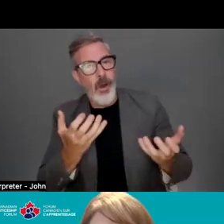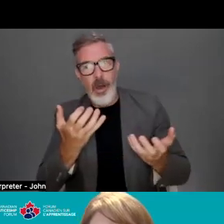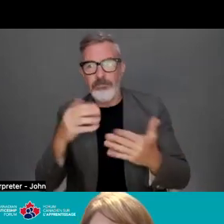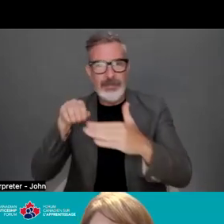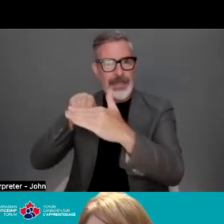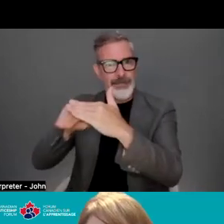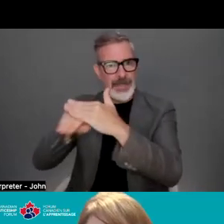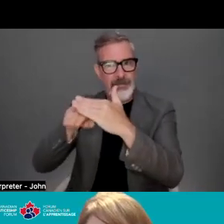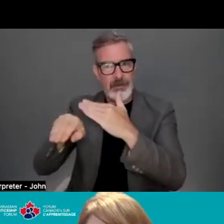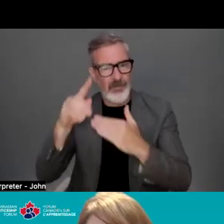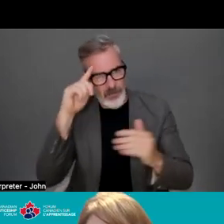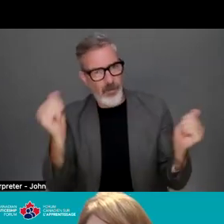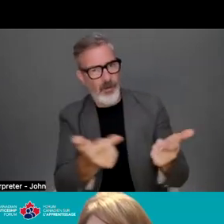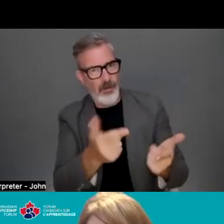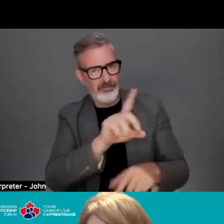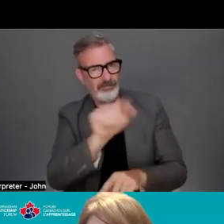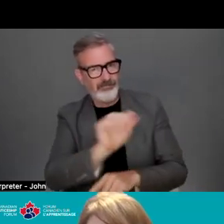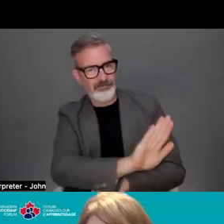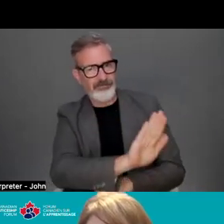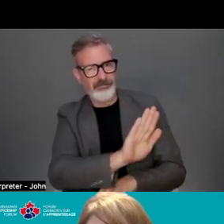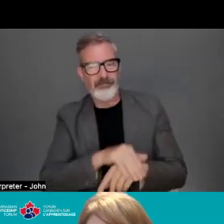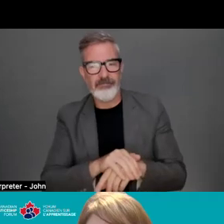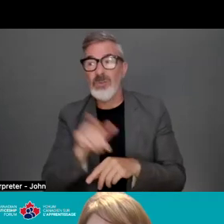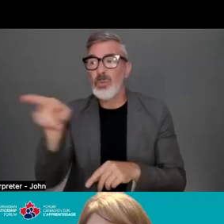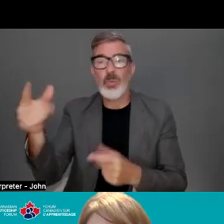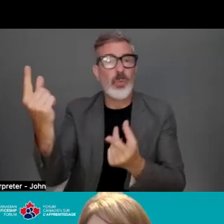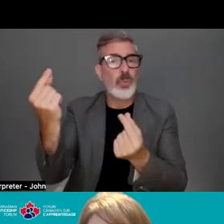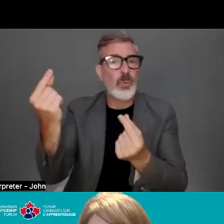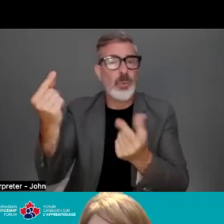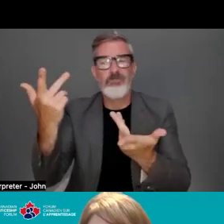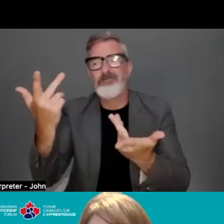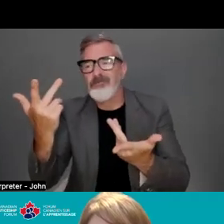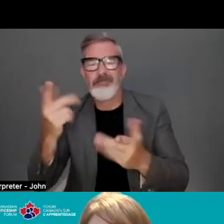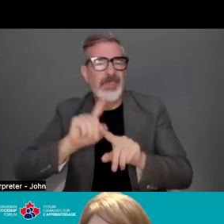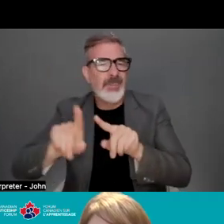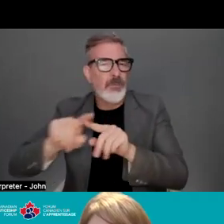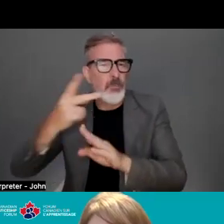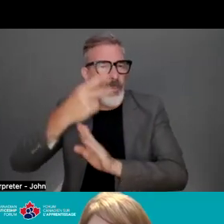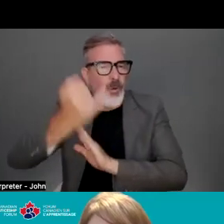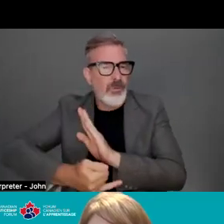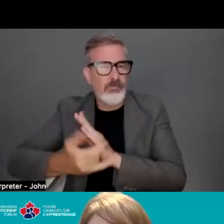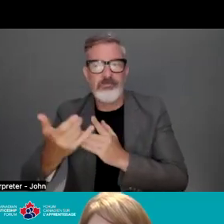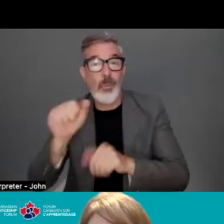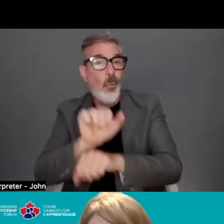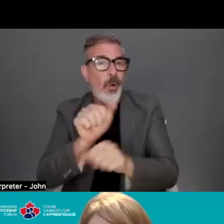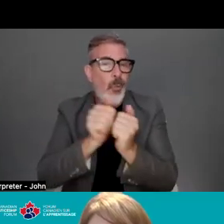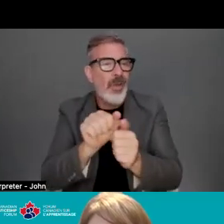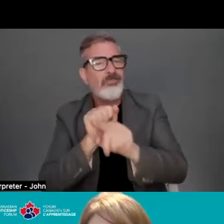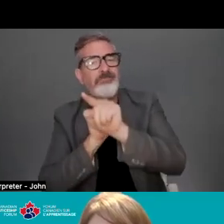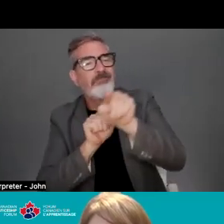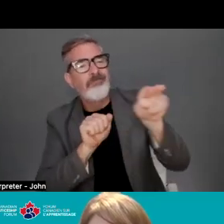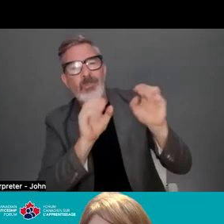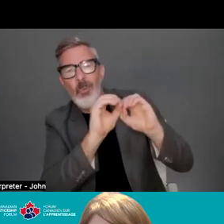doing projects in collaboration with organizations that support persons with disabilities. We're